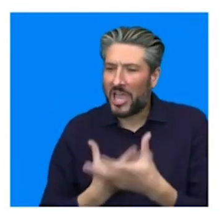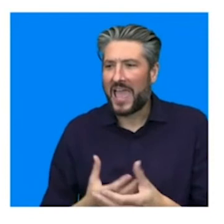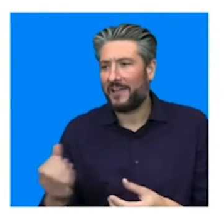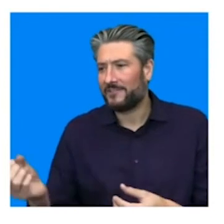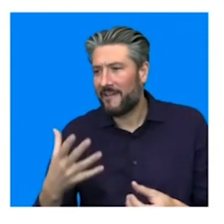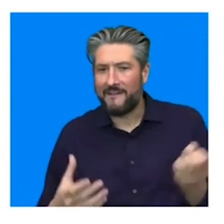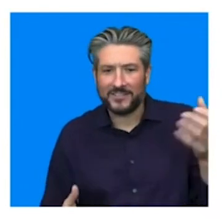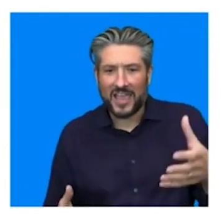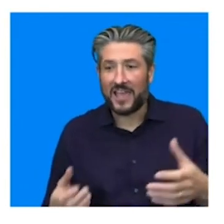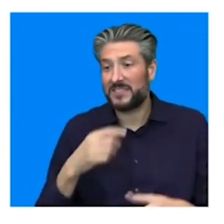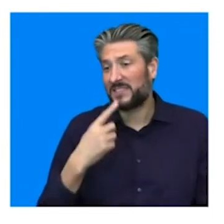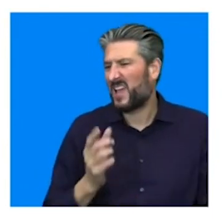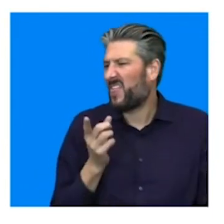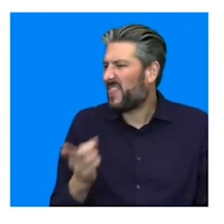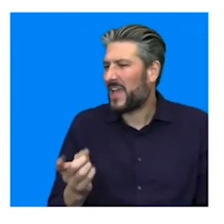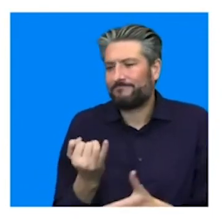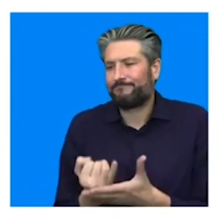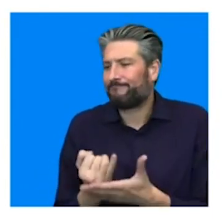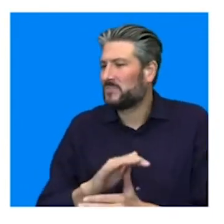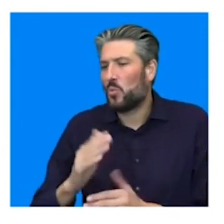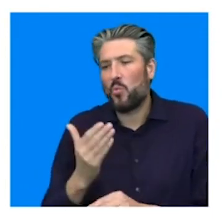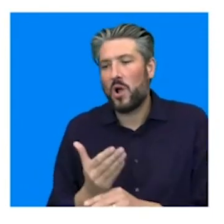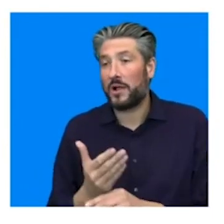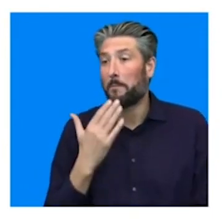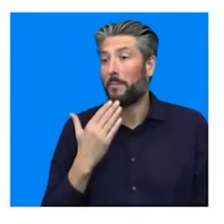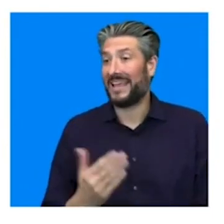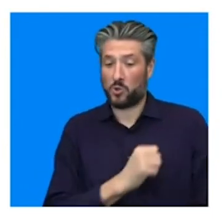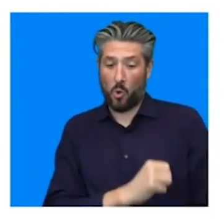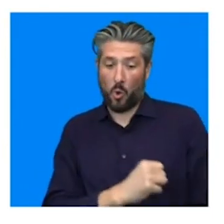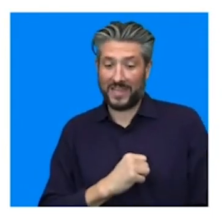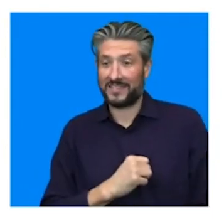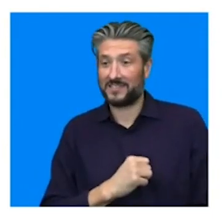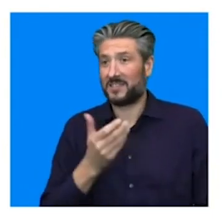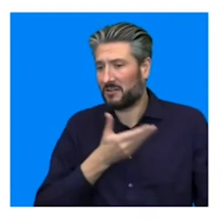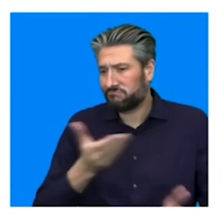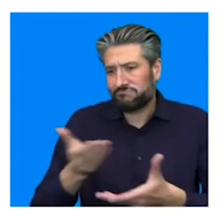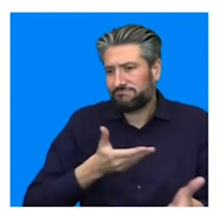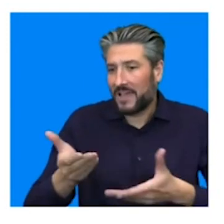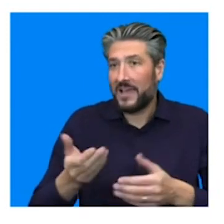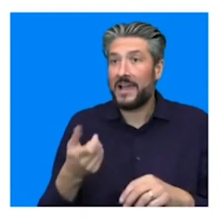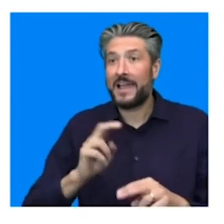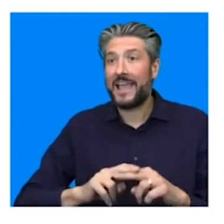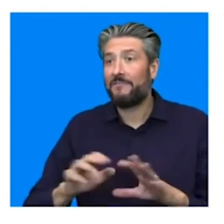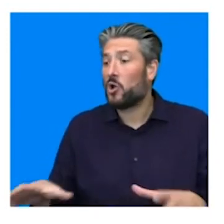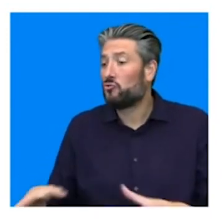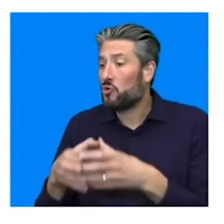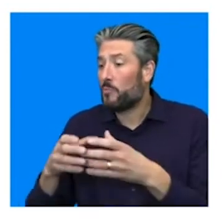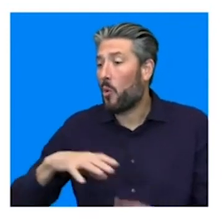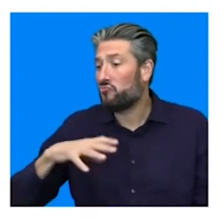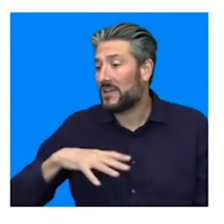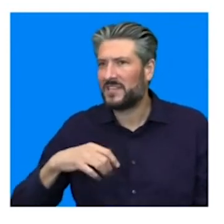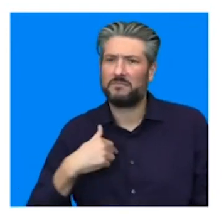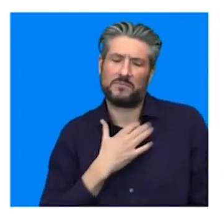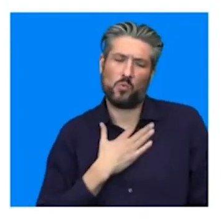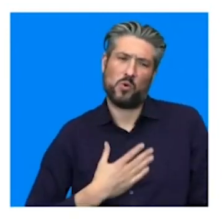isn't working. It is just about constant honest conversation. And I think if there is groups like that are already around, I'd love to collaborate. I'd love it to, I